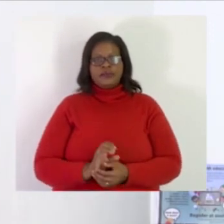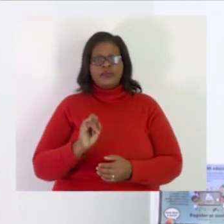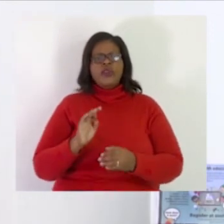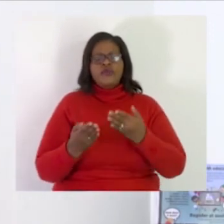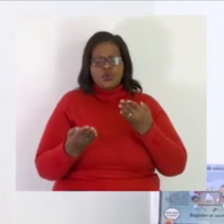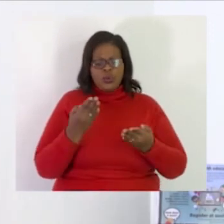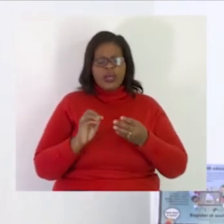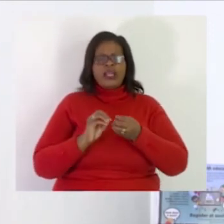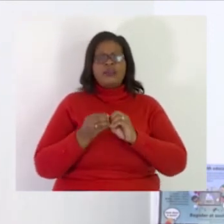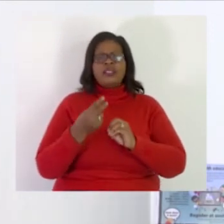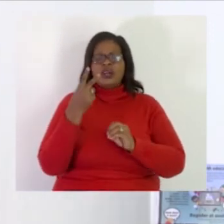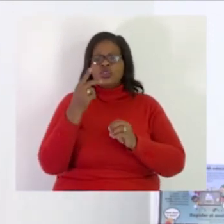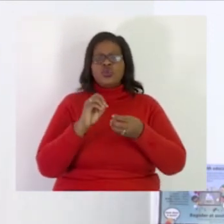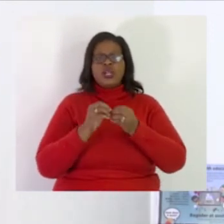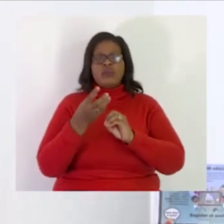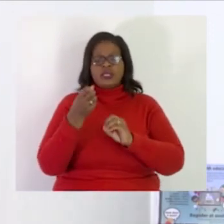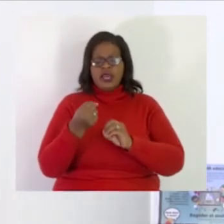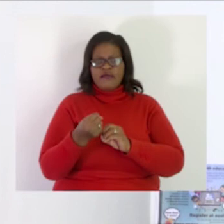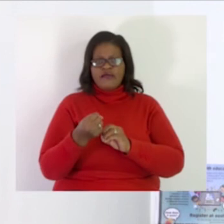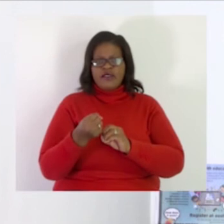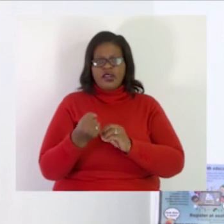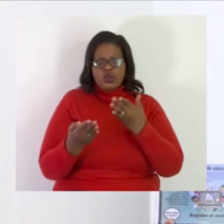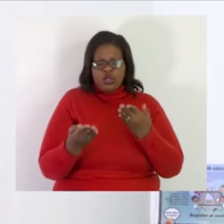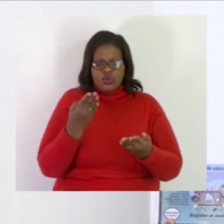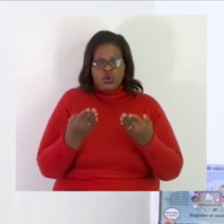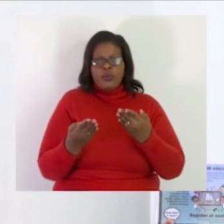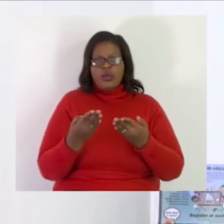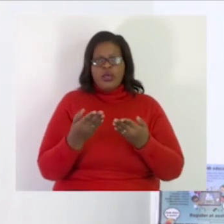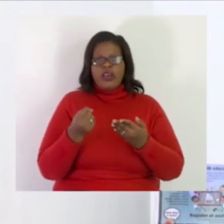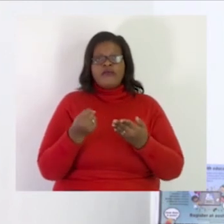two numbers. For example, I have two numbers here,